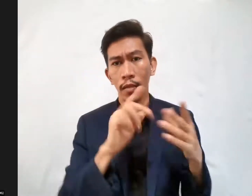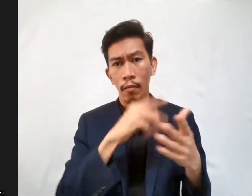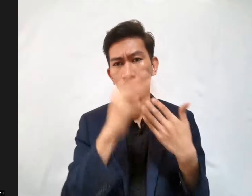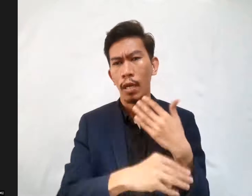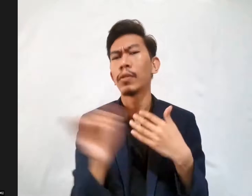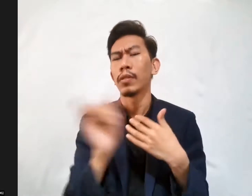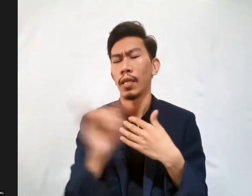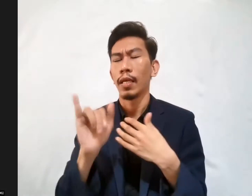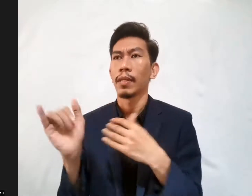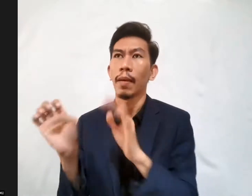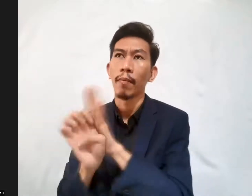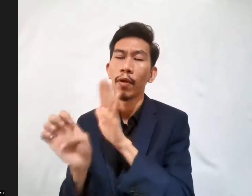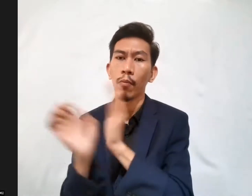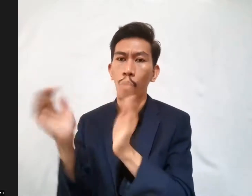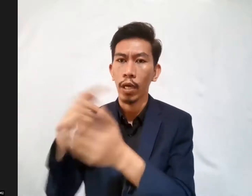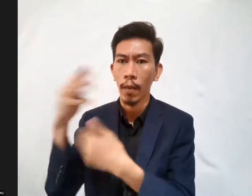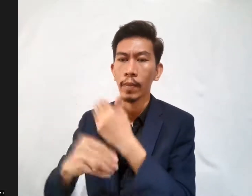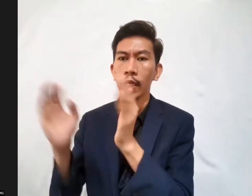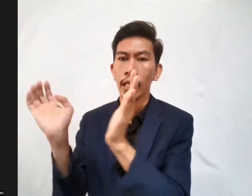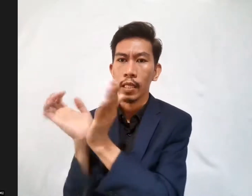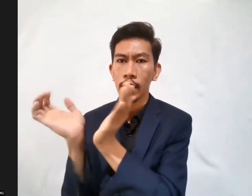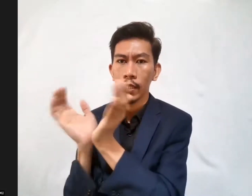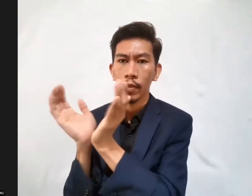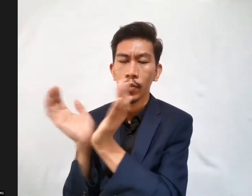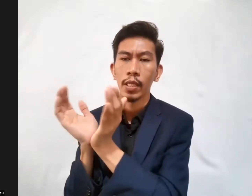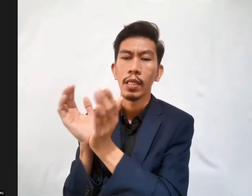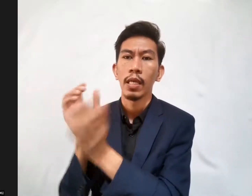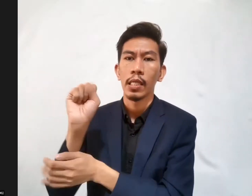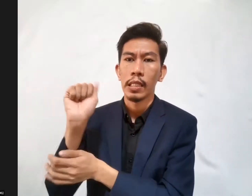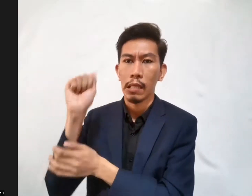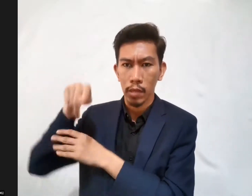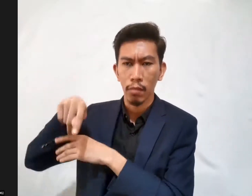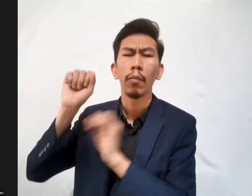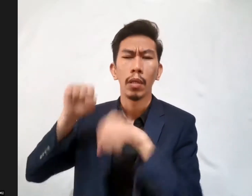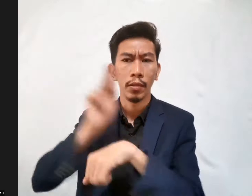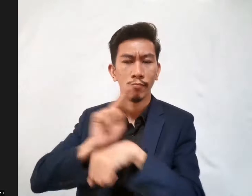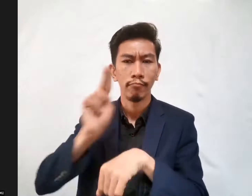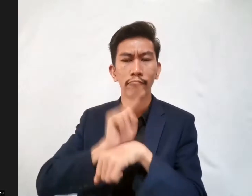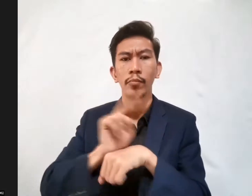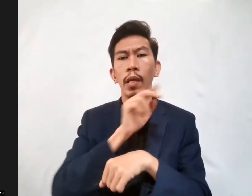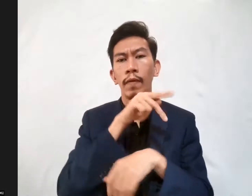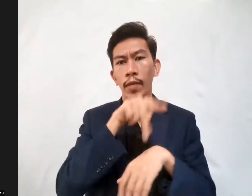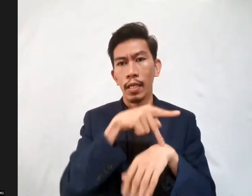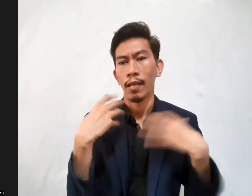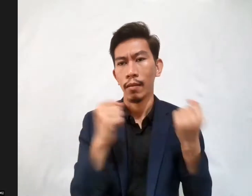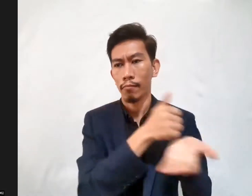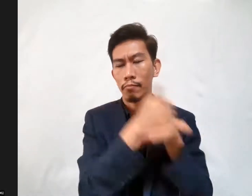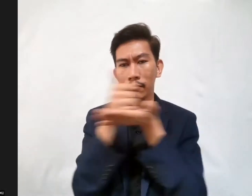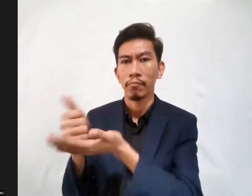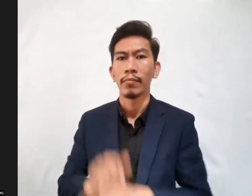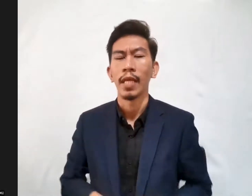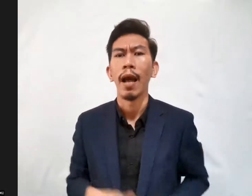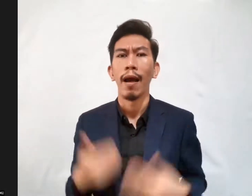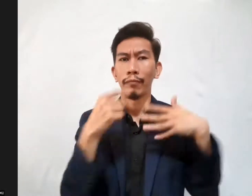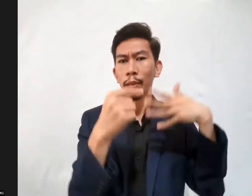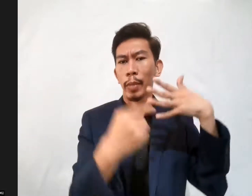the DSWD, social amelioration programs. I have other comments, but I'm afraid I might run